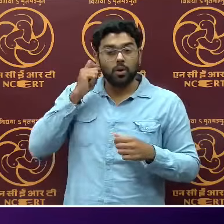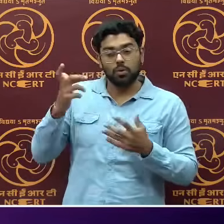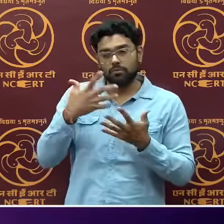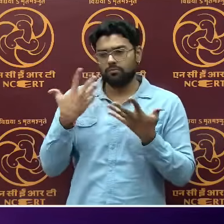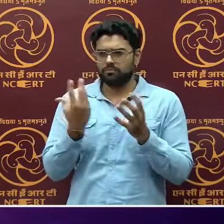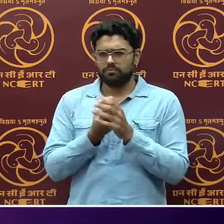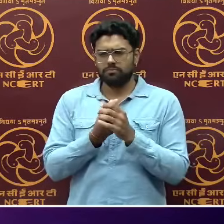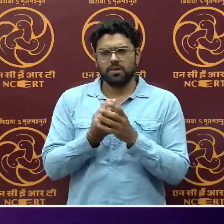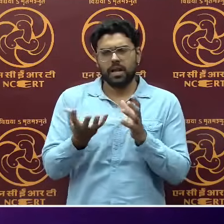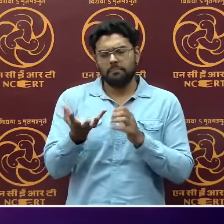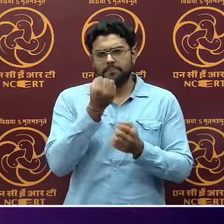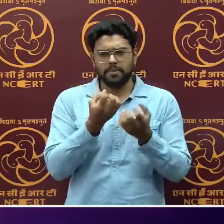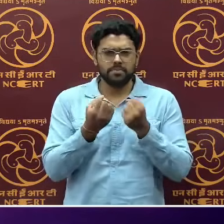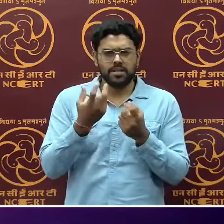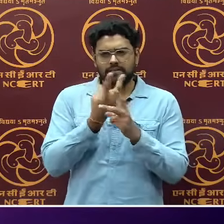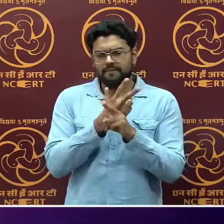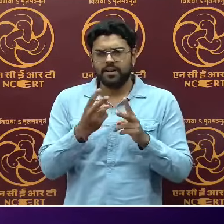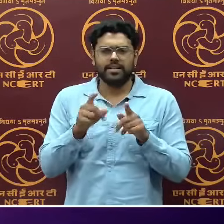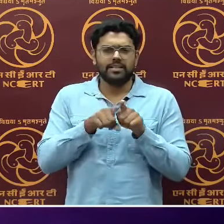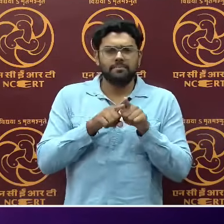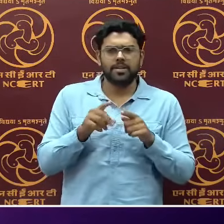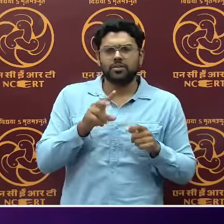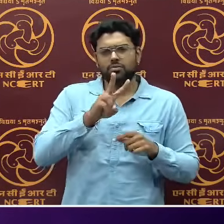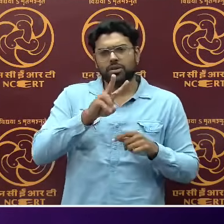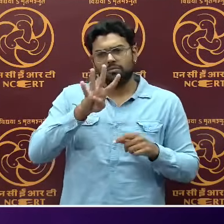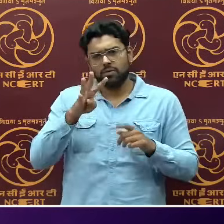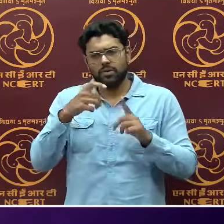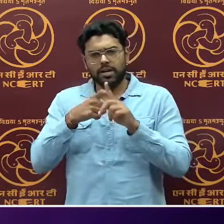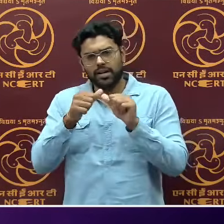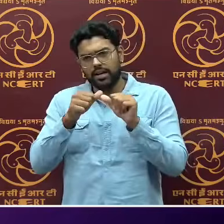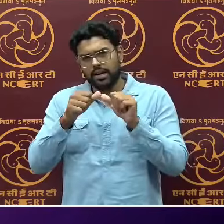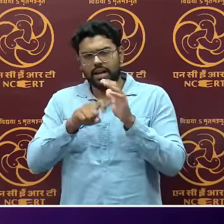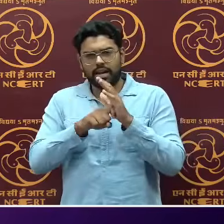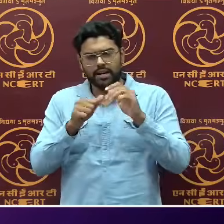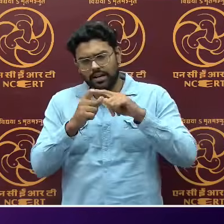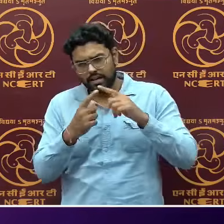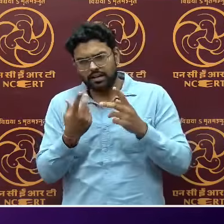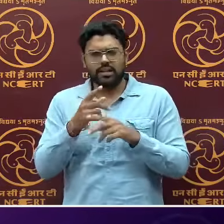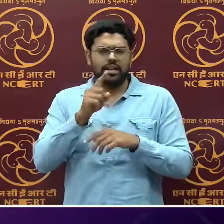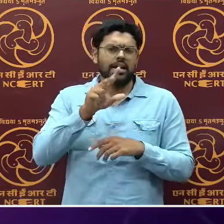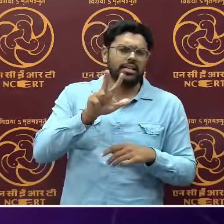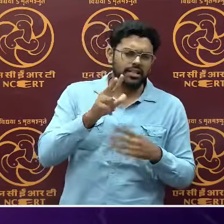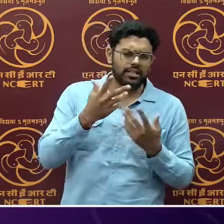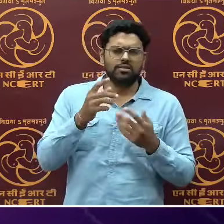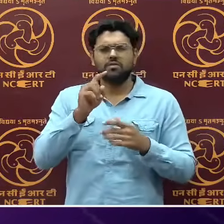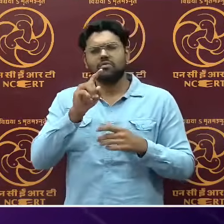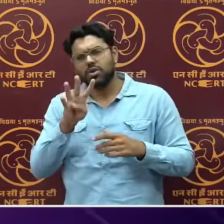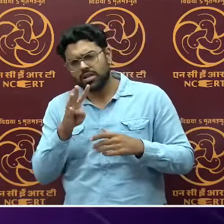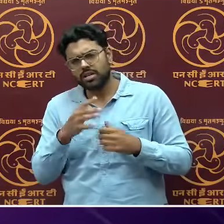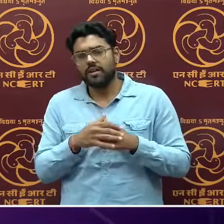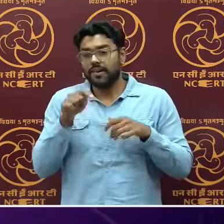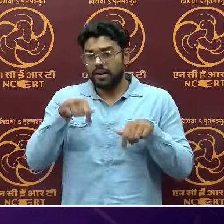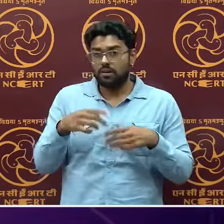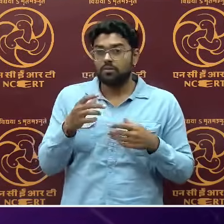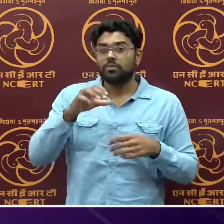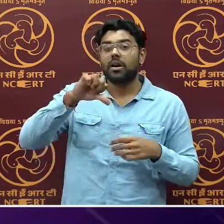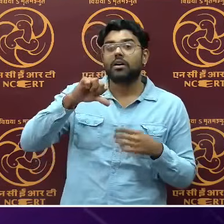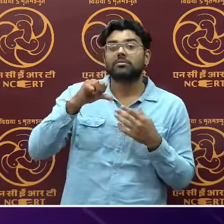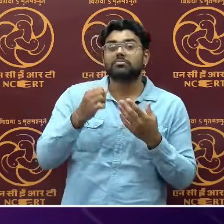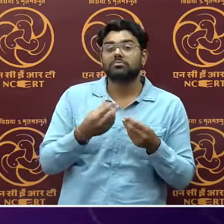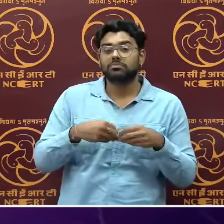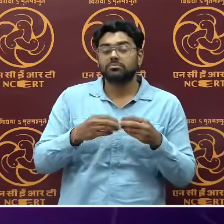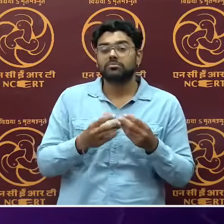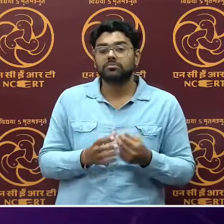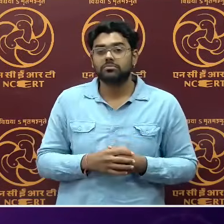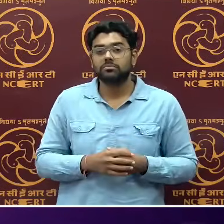available in different carats. We say 24 carat gold, 22, 18, yes. 18, 14, even we have 9 carat gold.